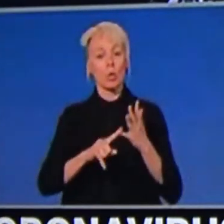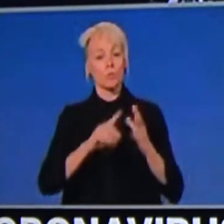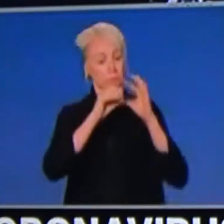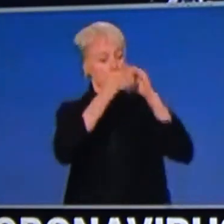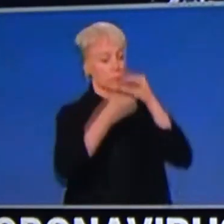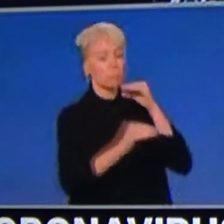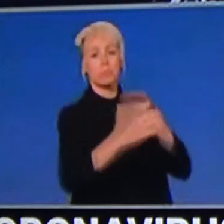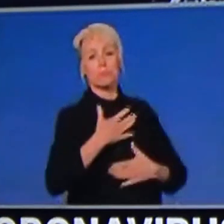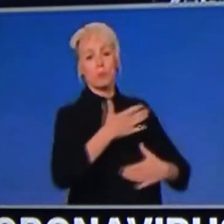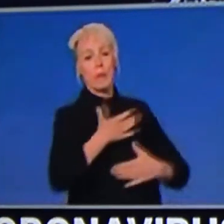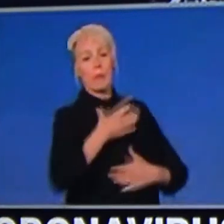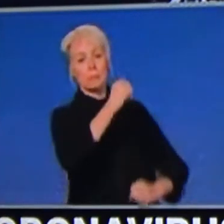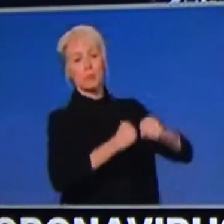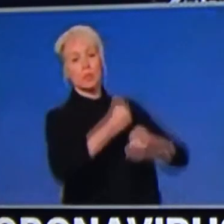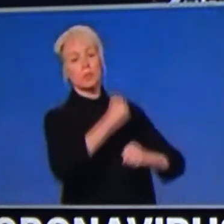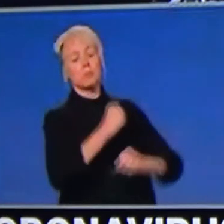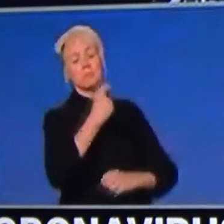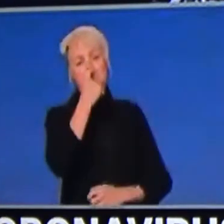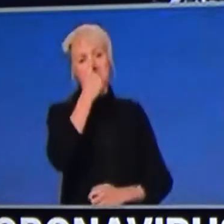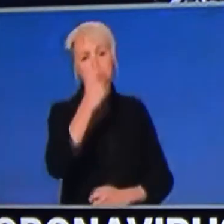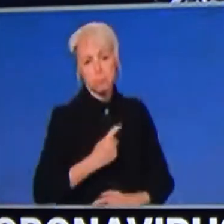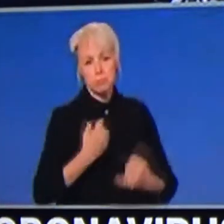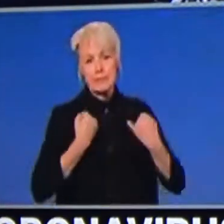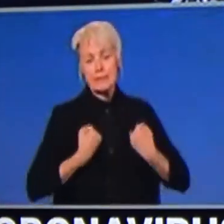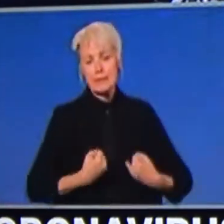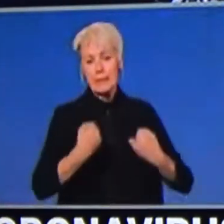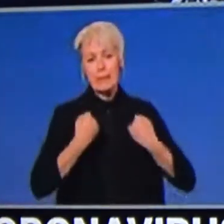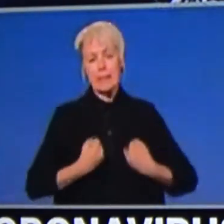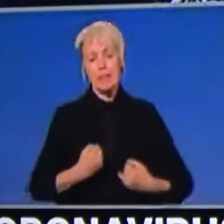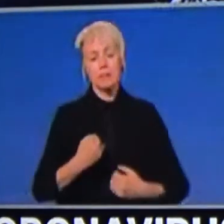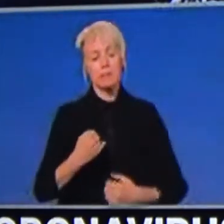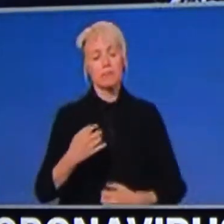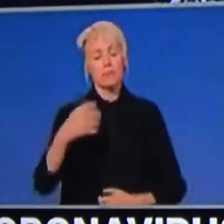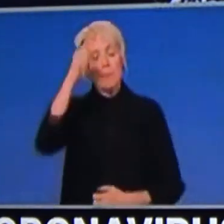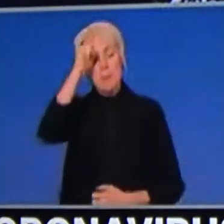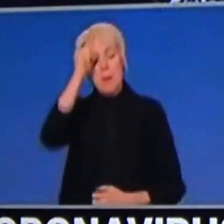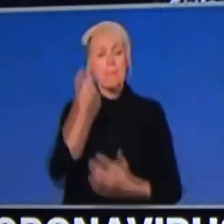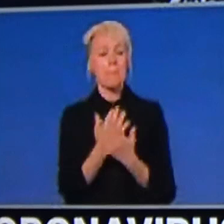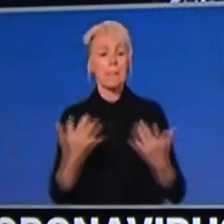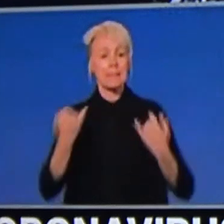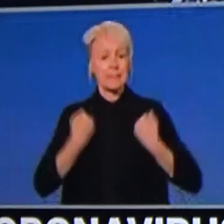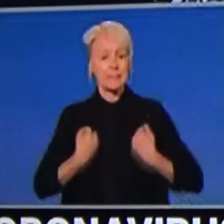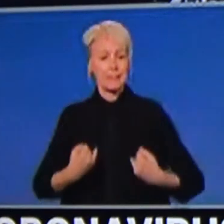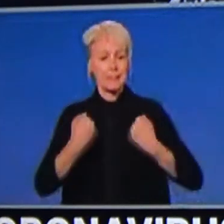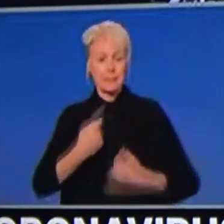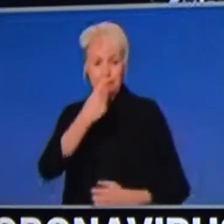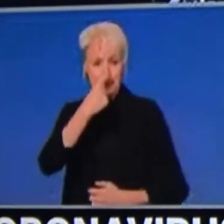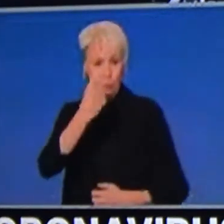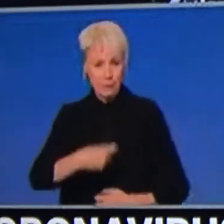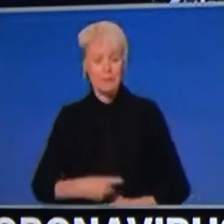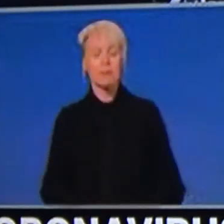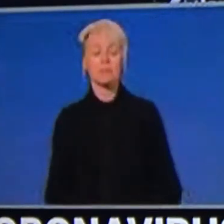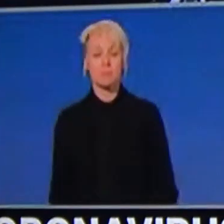who've suffered gravely with this disease. As the PM said, our numbers are looking